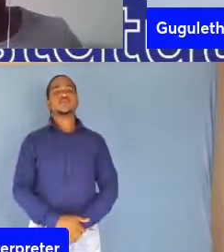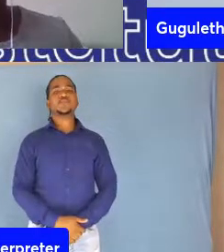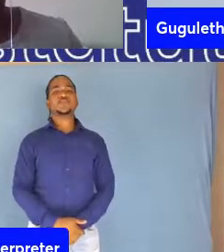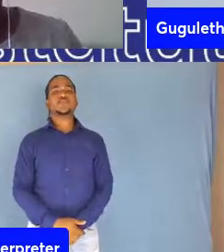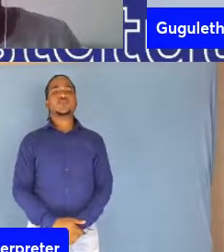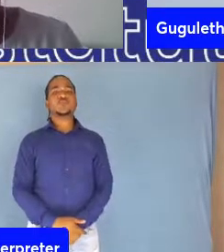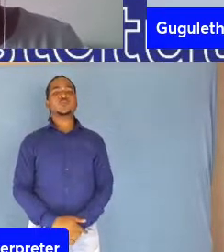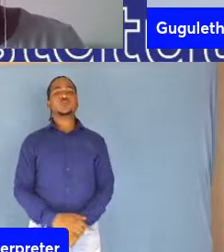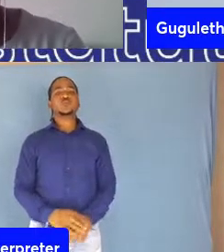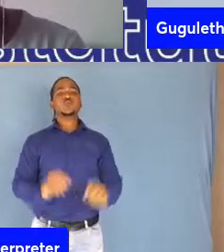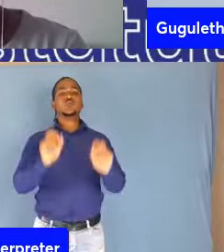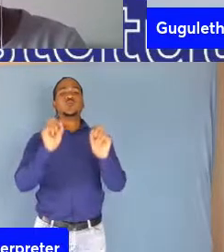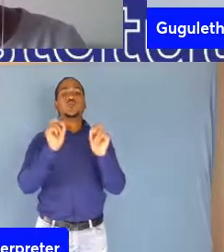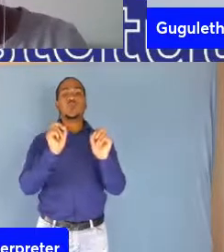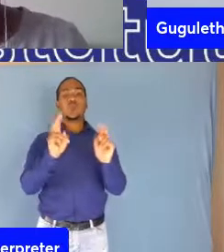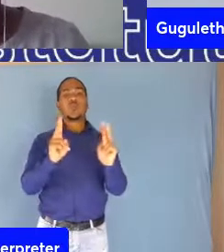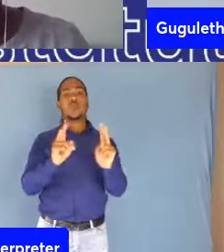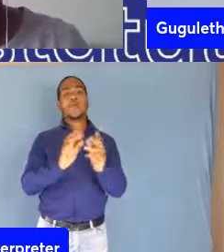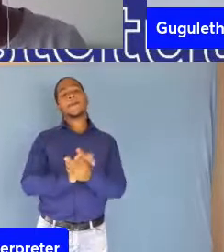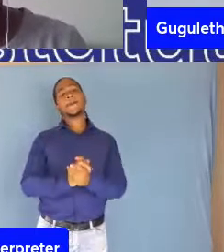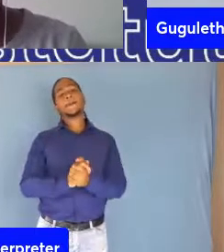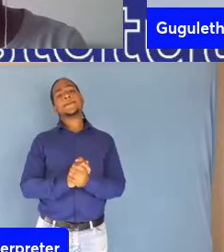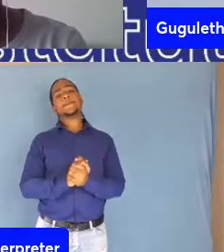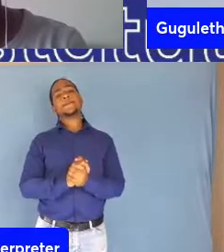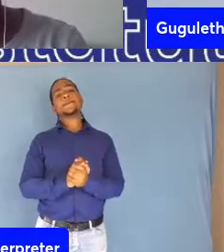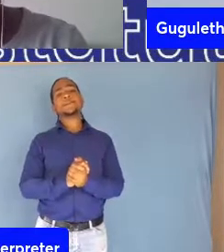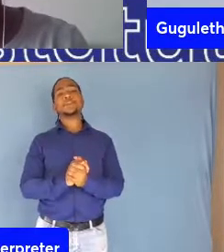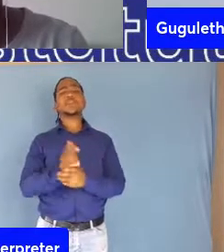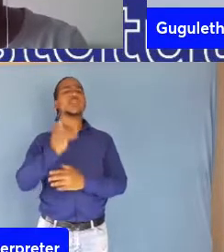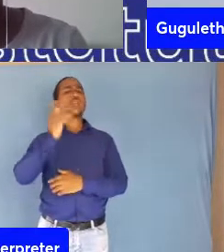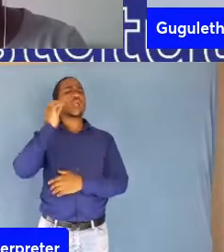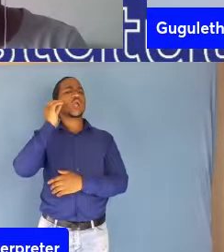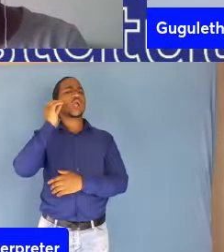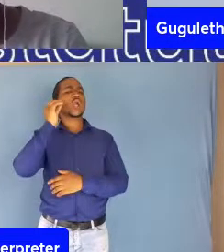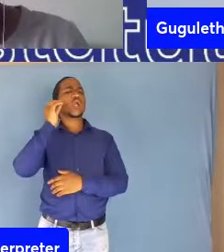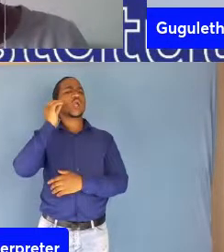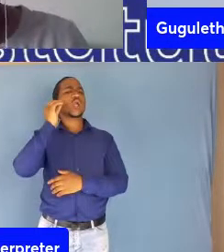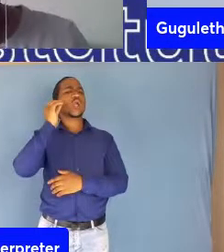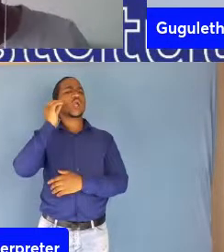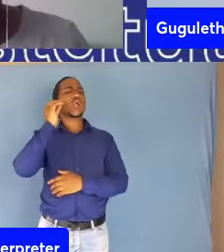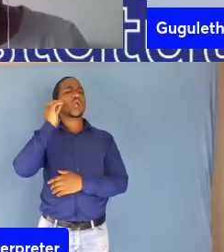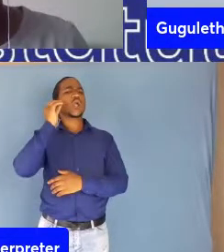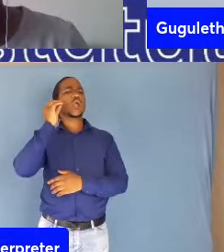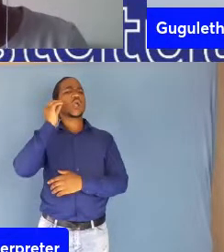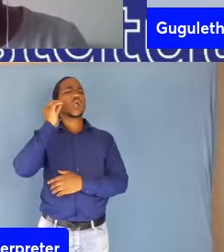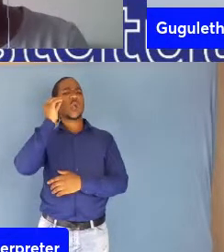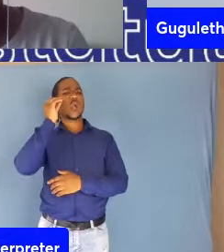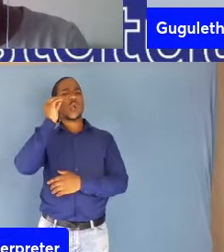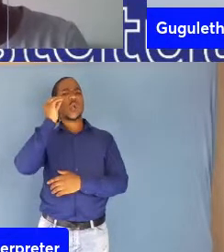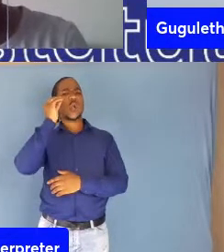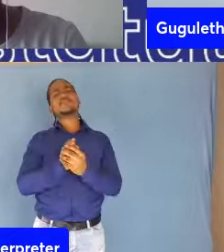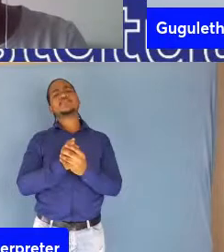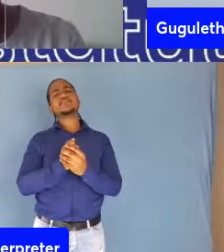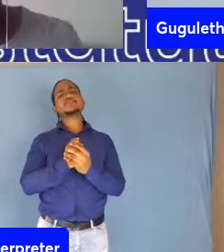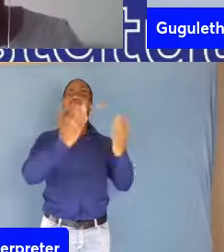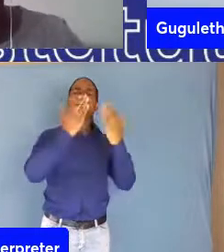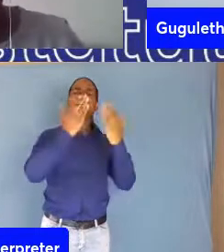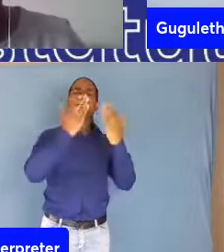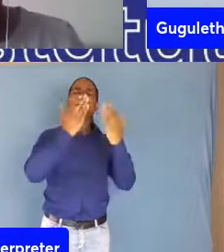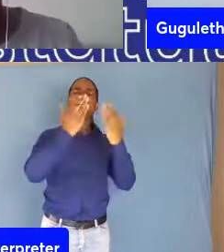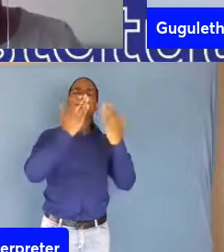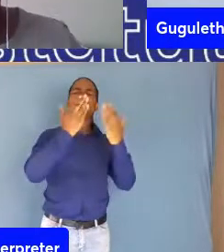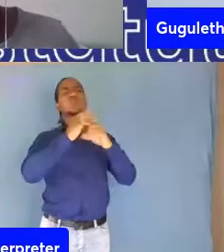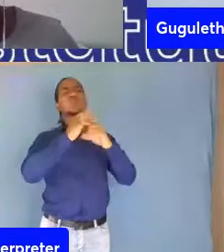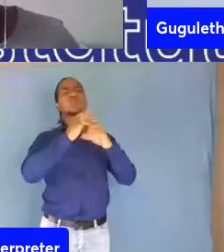Okay, you're mentioning other platforms. Interesting. Curious, Linji, I want to find out of the